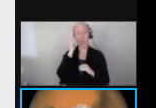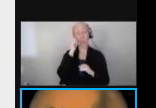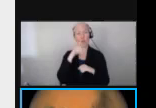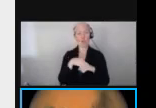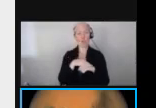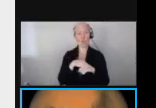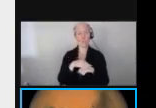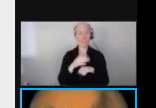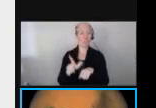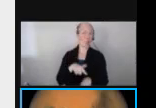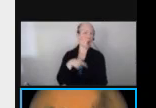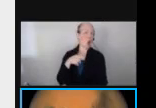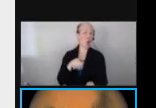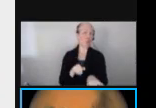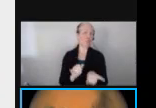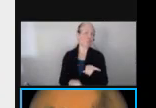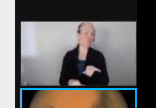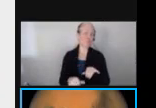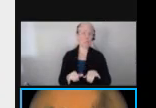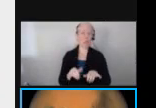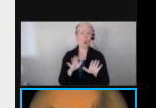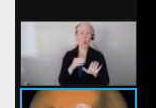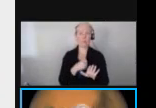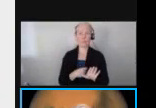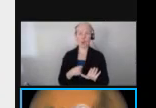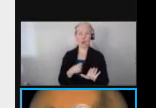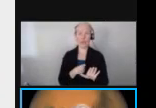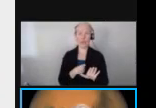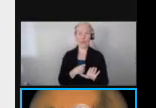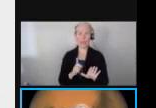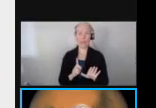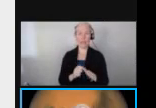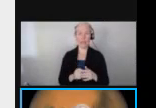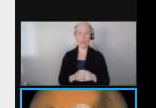actually, I'm sorry.